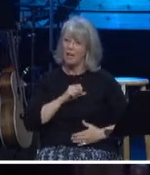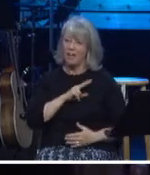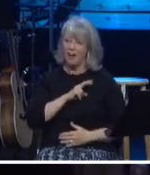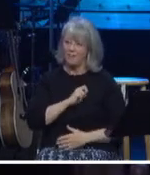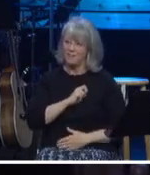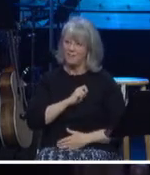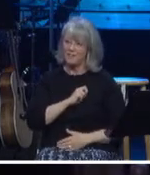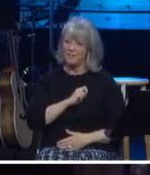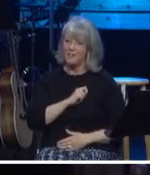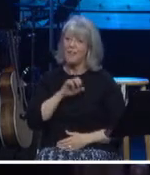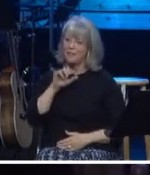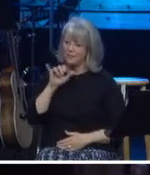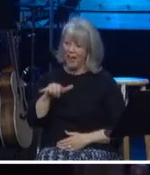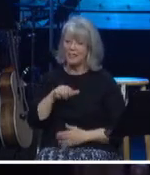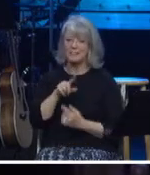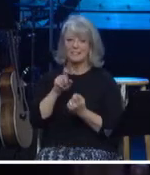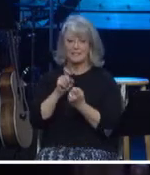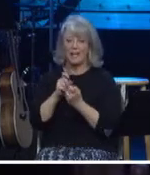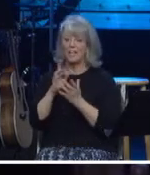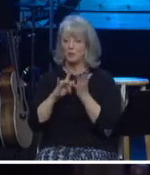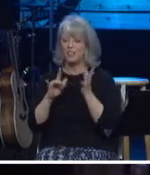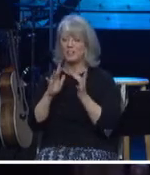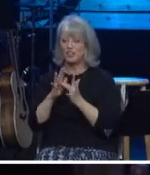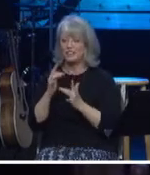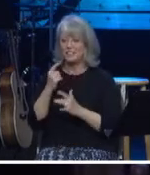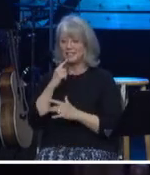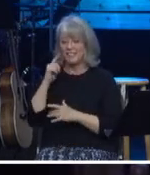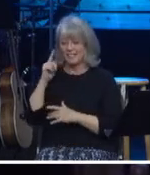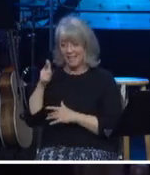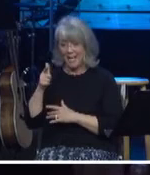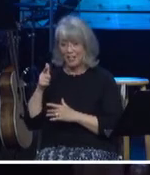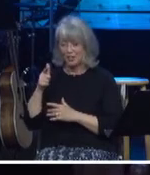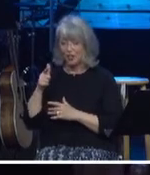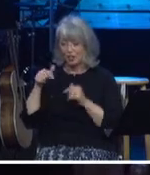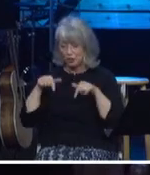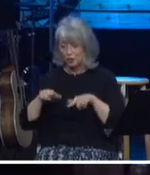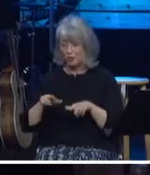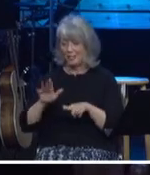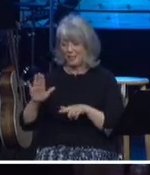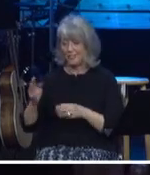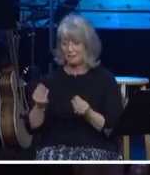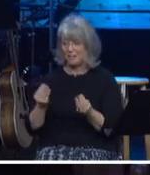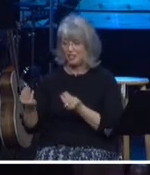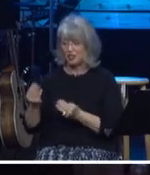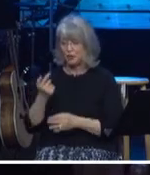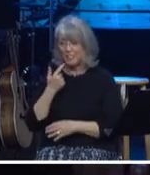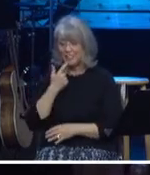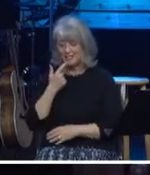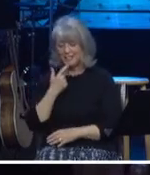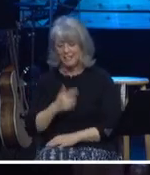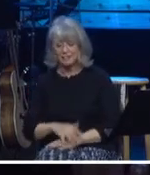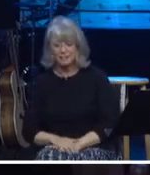This is exactly what Jesus says later on in his ministry. It's so probing. Just listen.